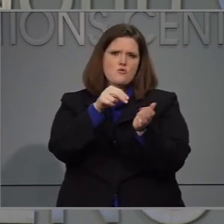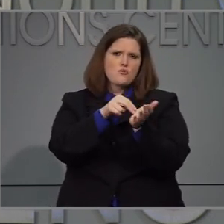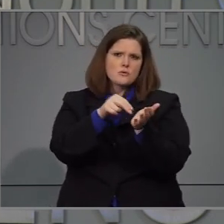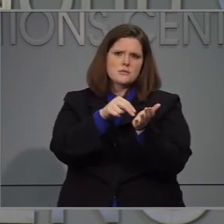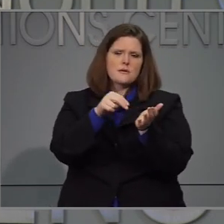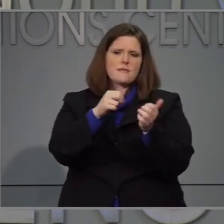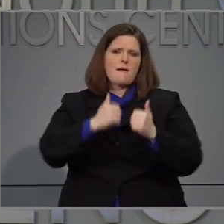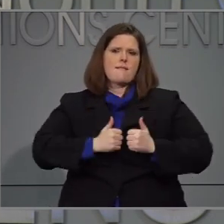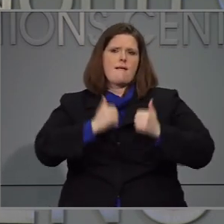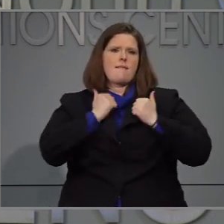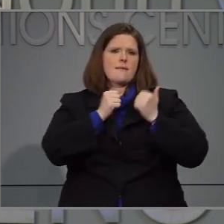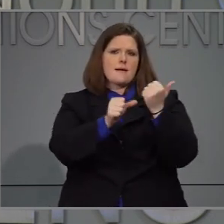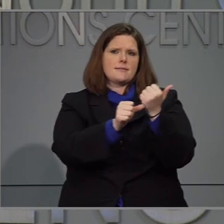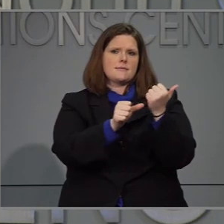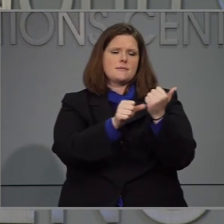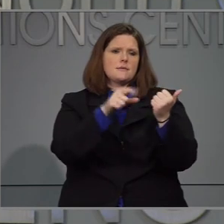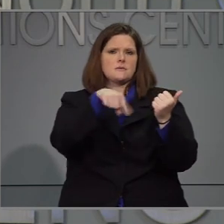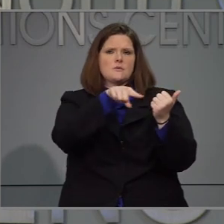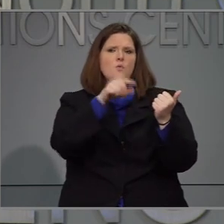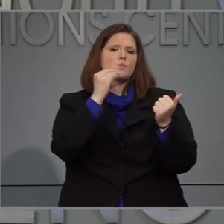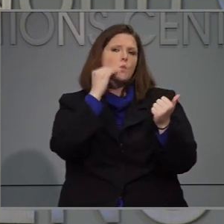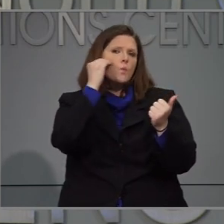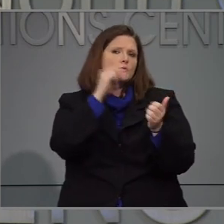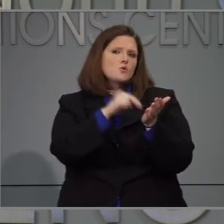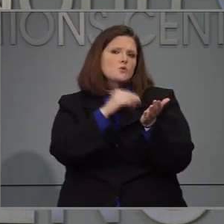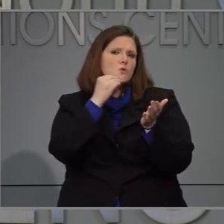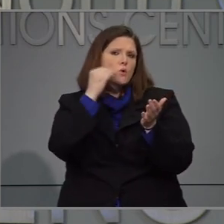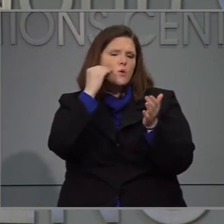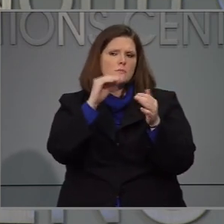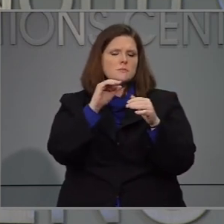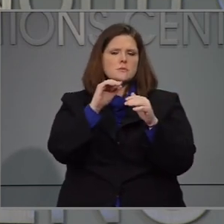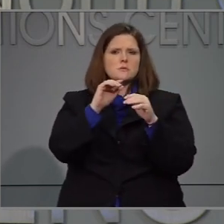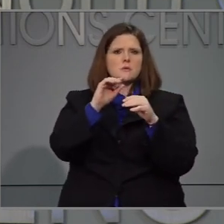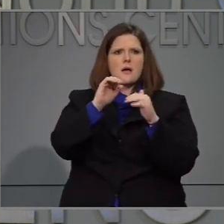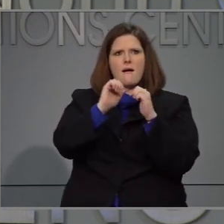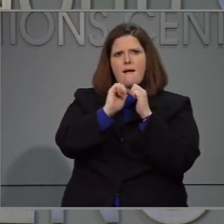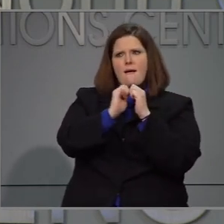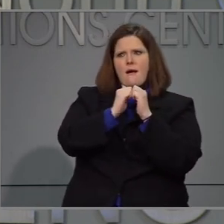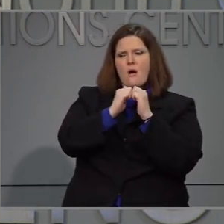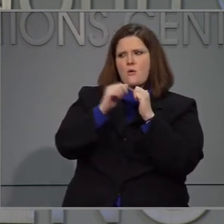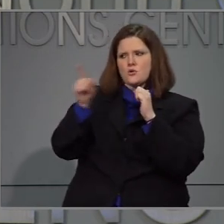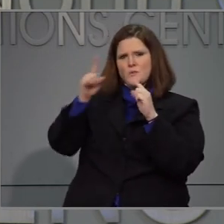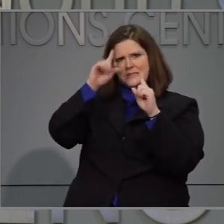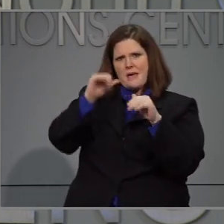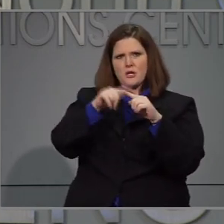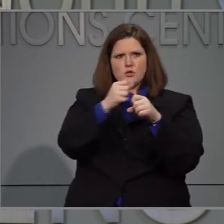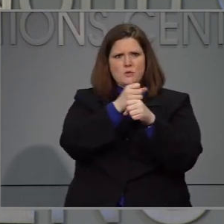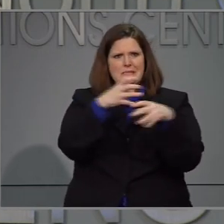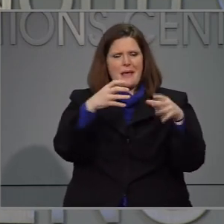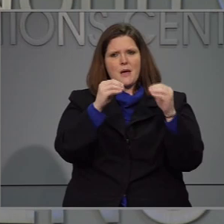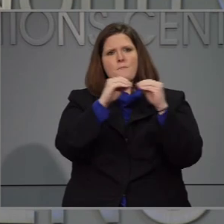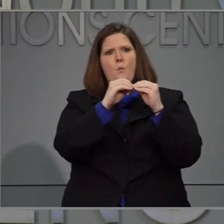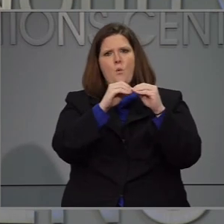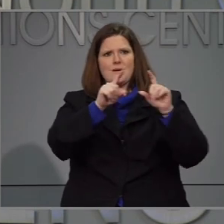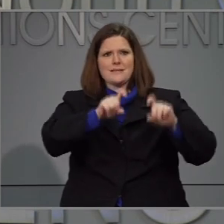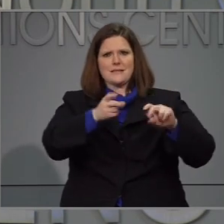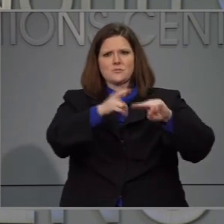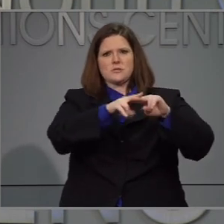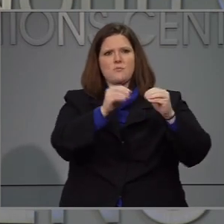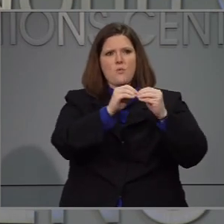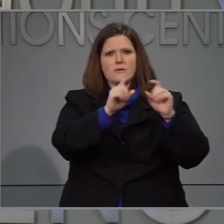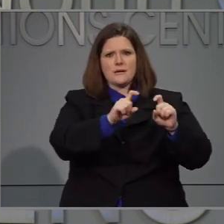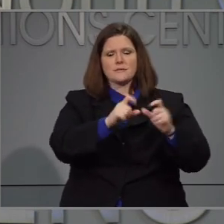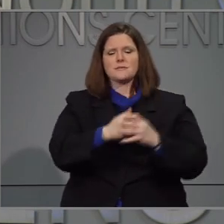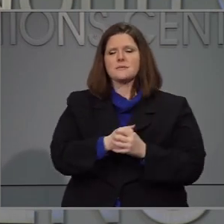in priorities for broad COVID-19 testing when that's available? Thank you. We're doing everything we can